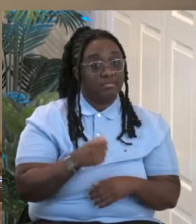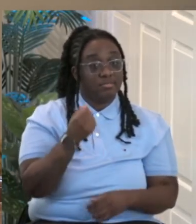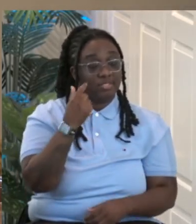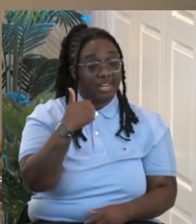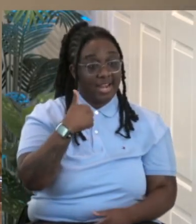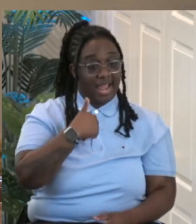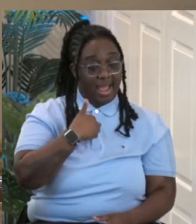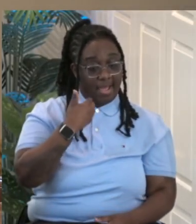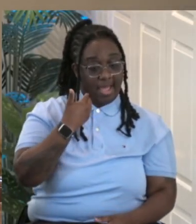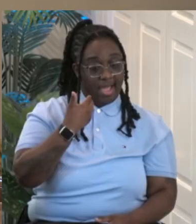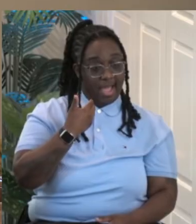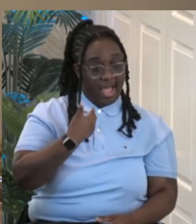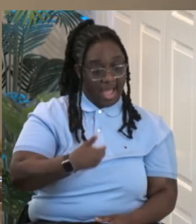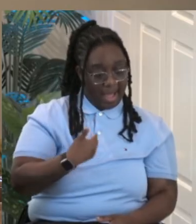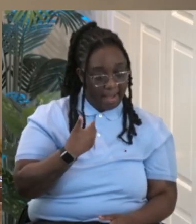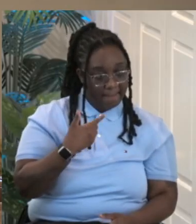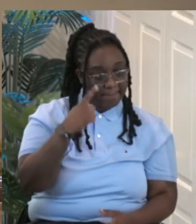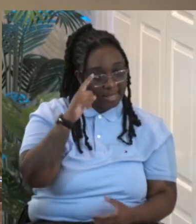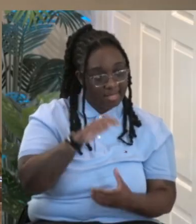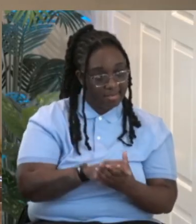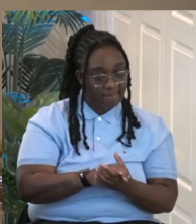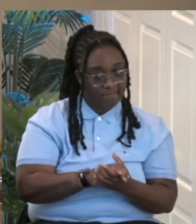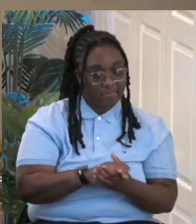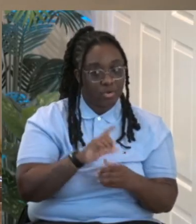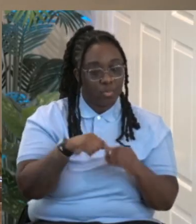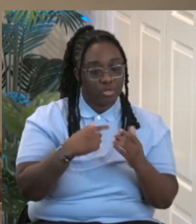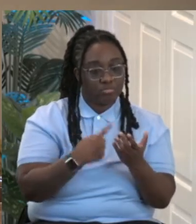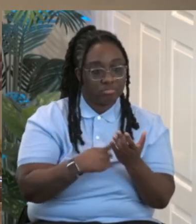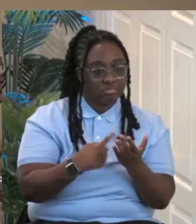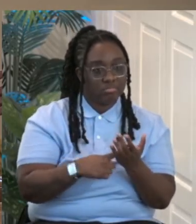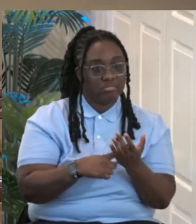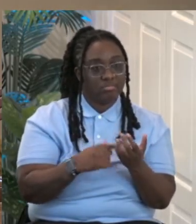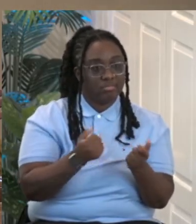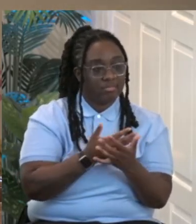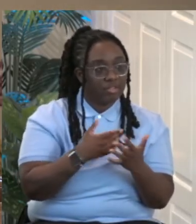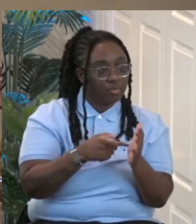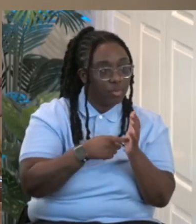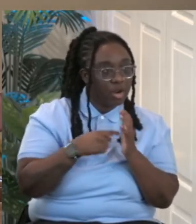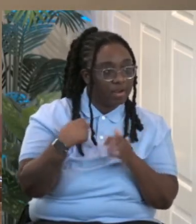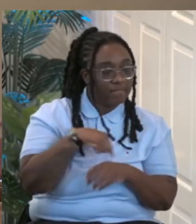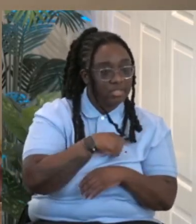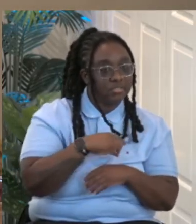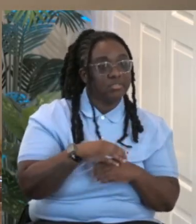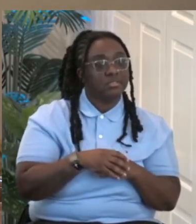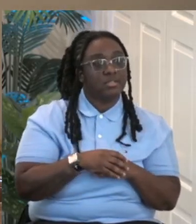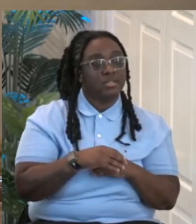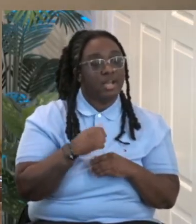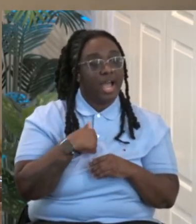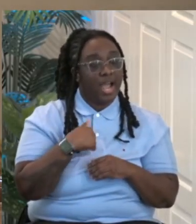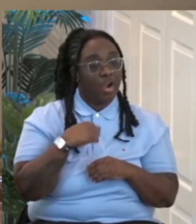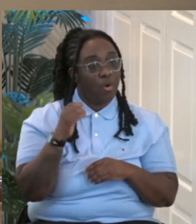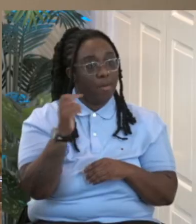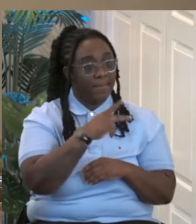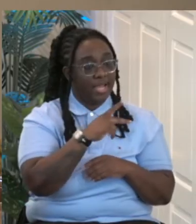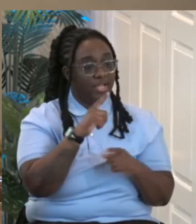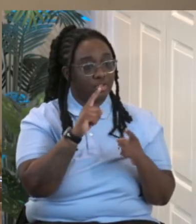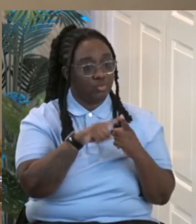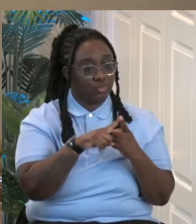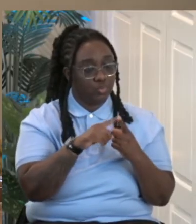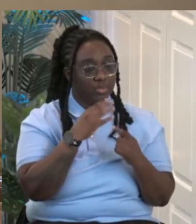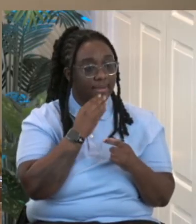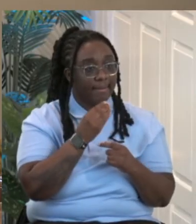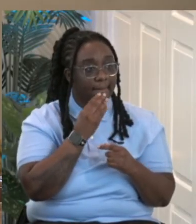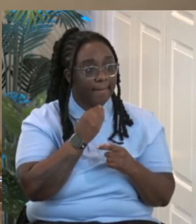that when we talk about what is required of us, I go back to the Hebrew scriptures. I go back to the Hebrew scriptures